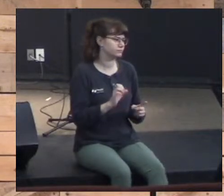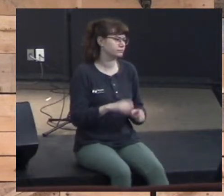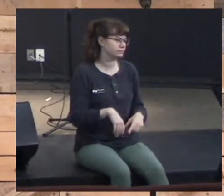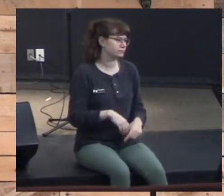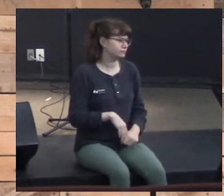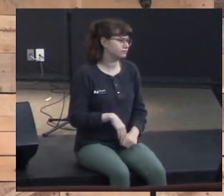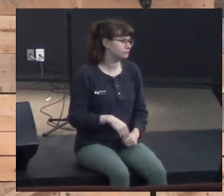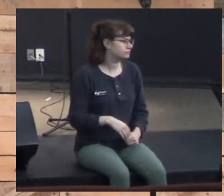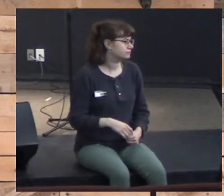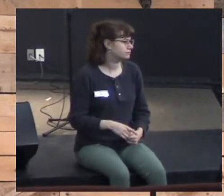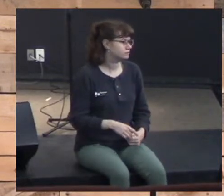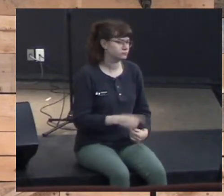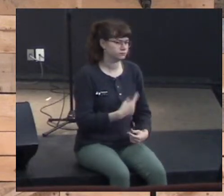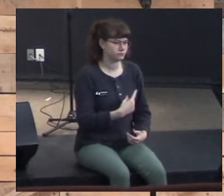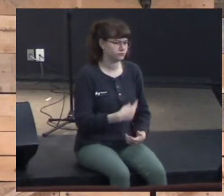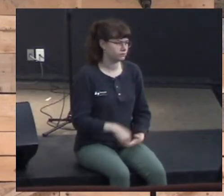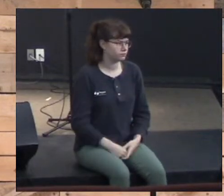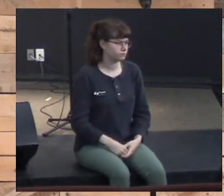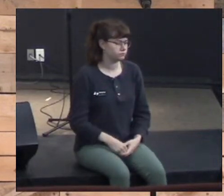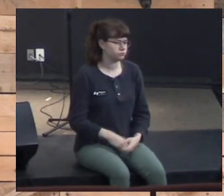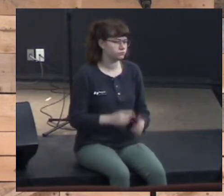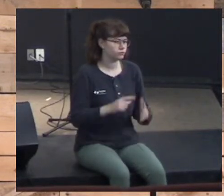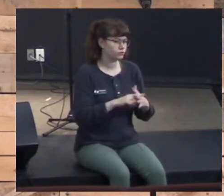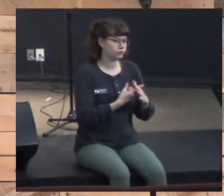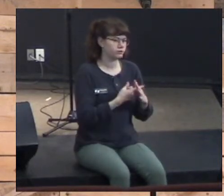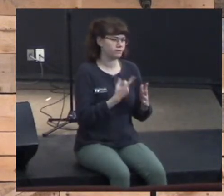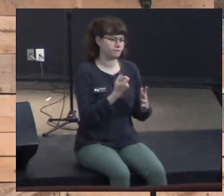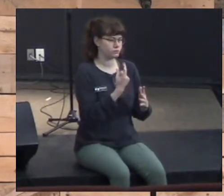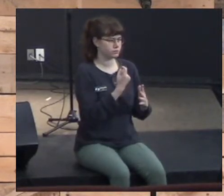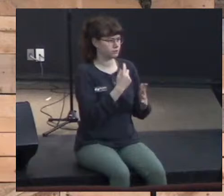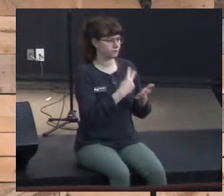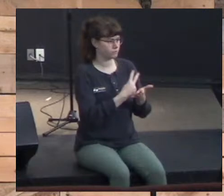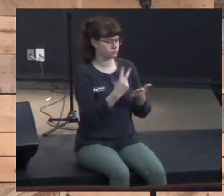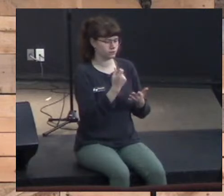Ecclesiastes 9, starting in verse 11.